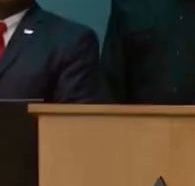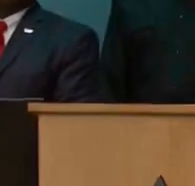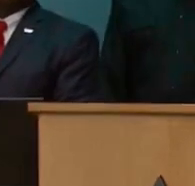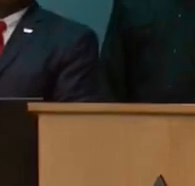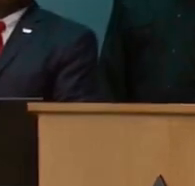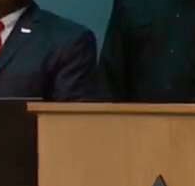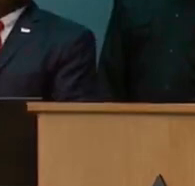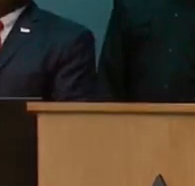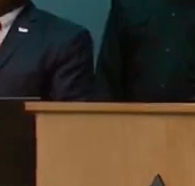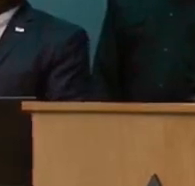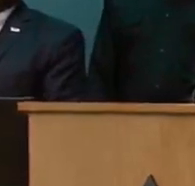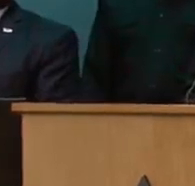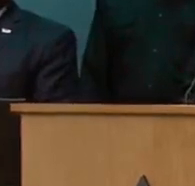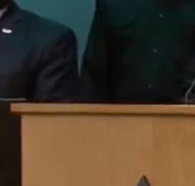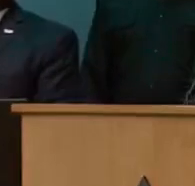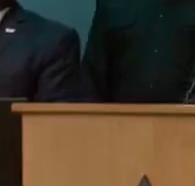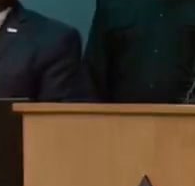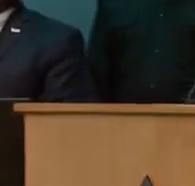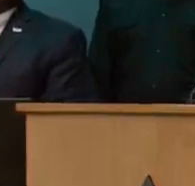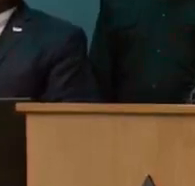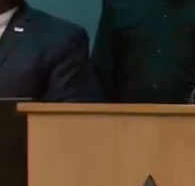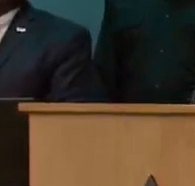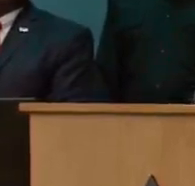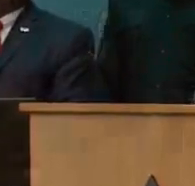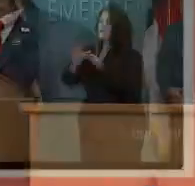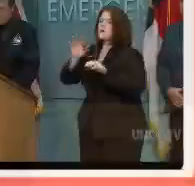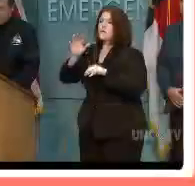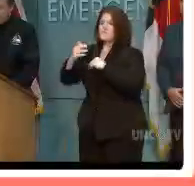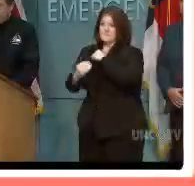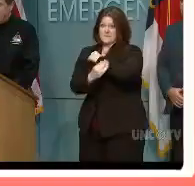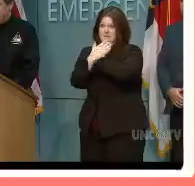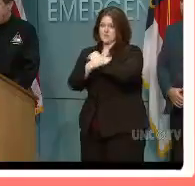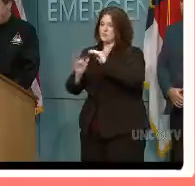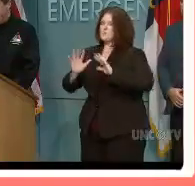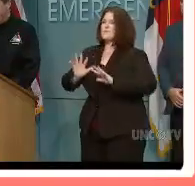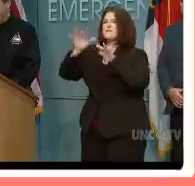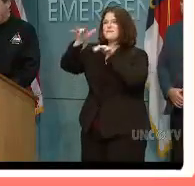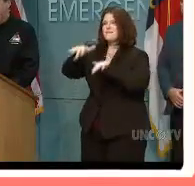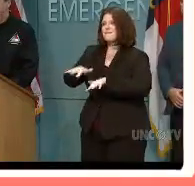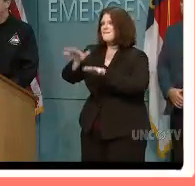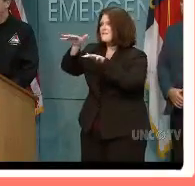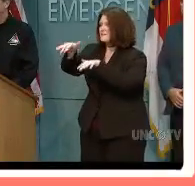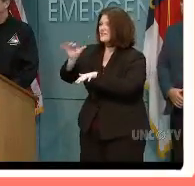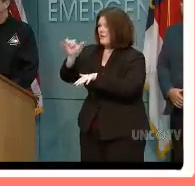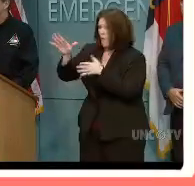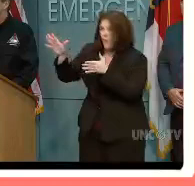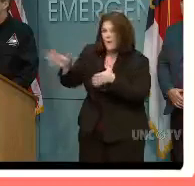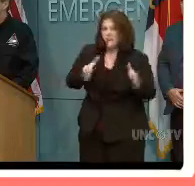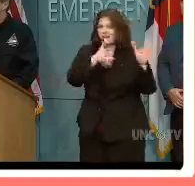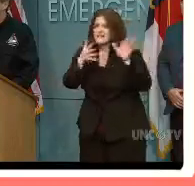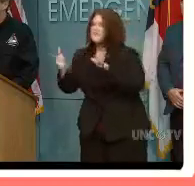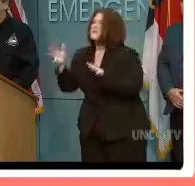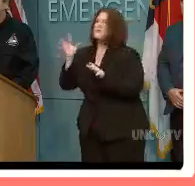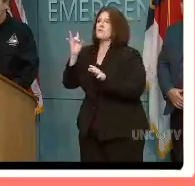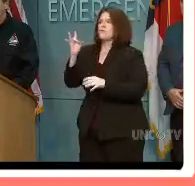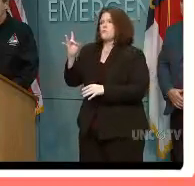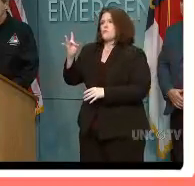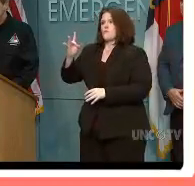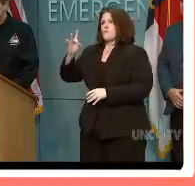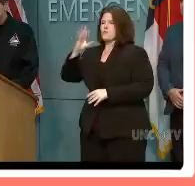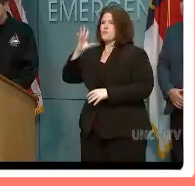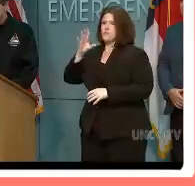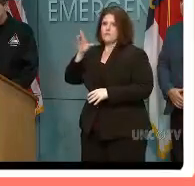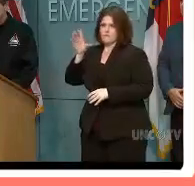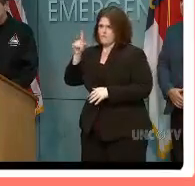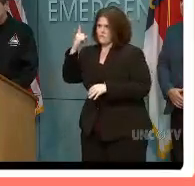coast. The waves and the wind this storm may bring is nothing like you've